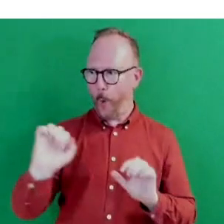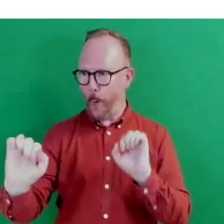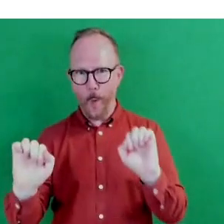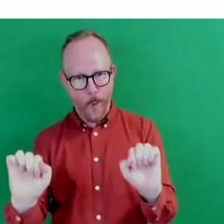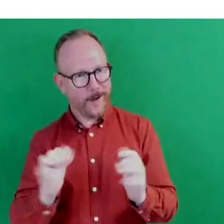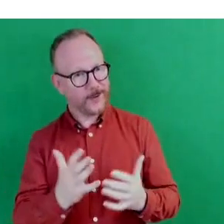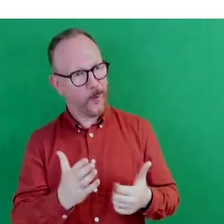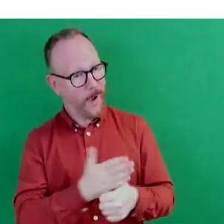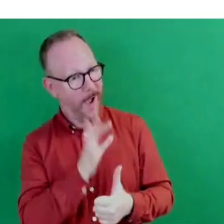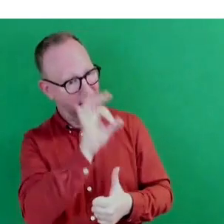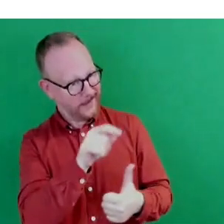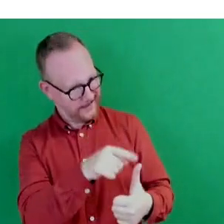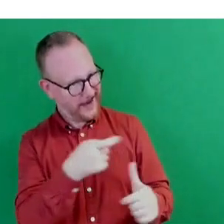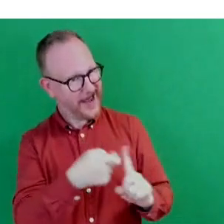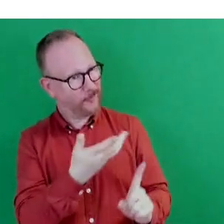Karen.